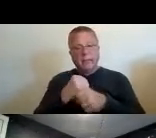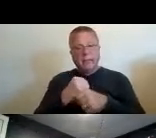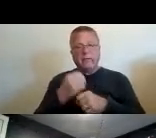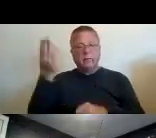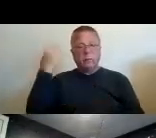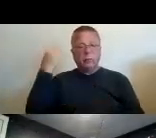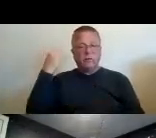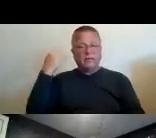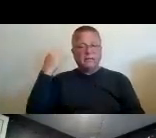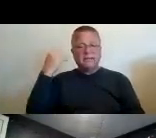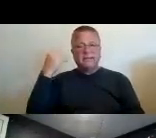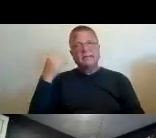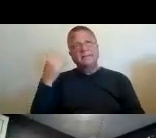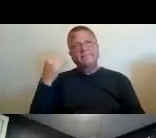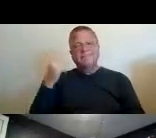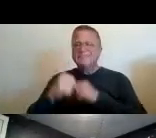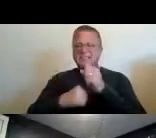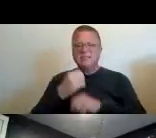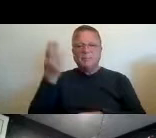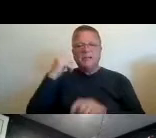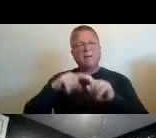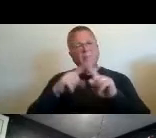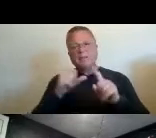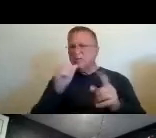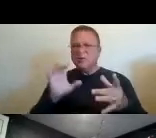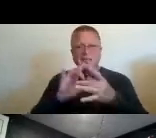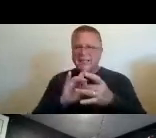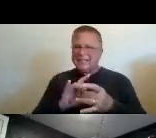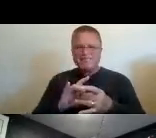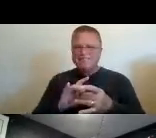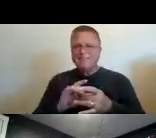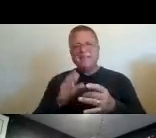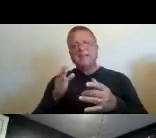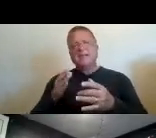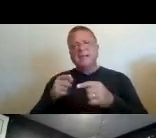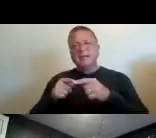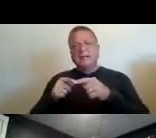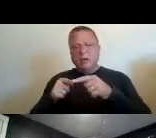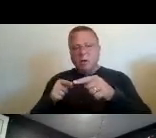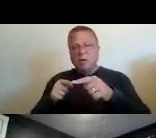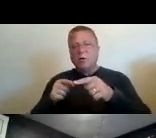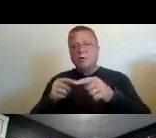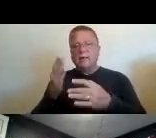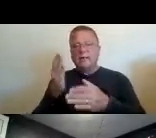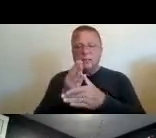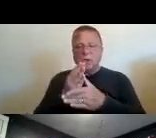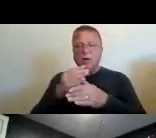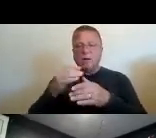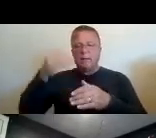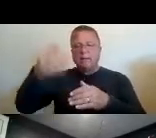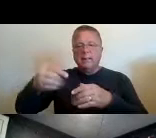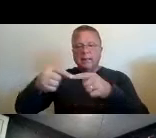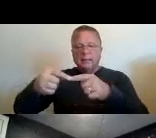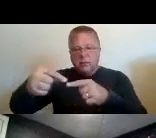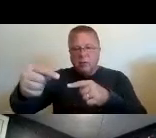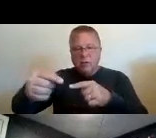previous years, but they're not connected. They stop and start. They pick up and drop off.